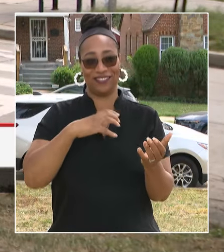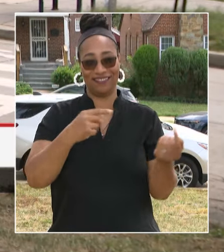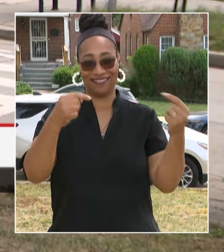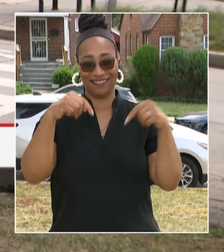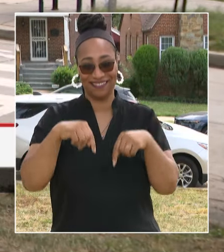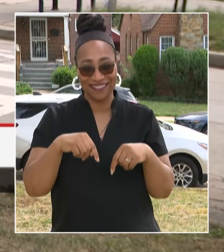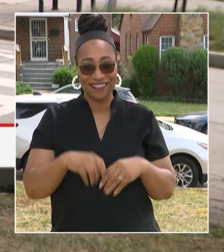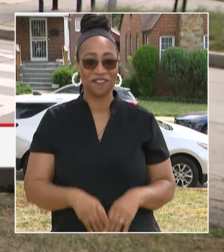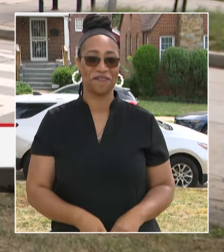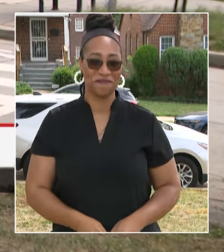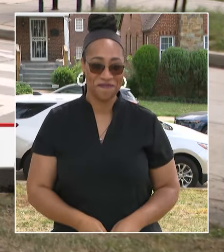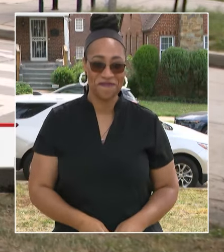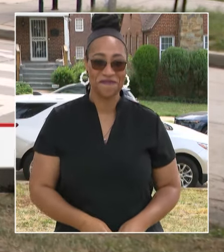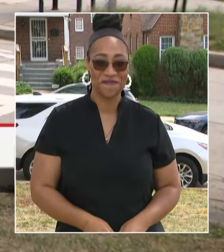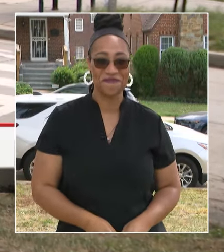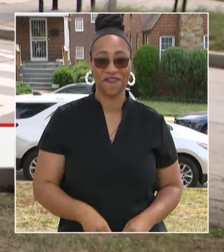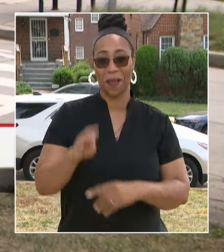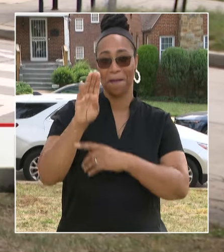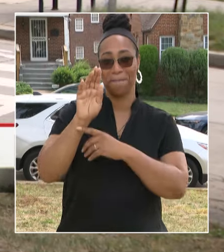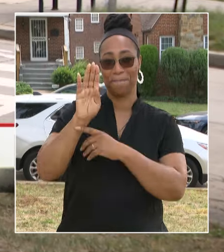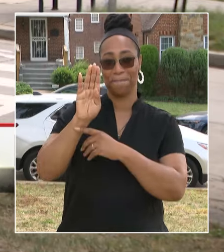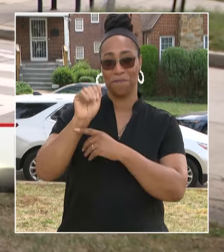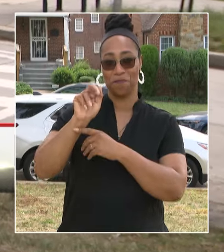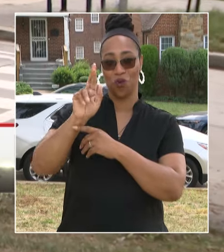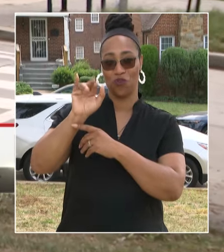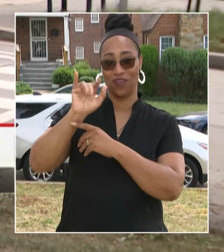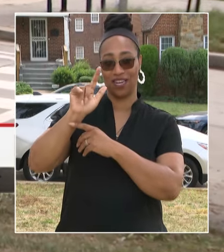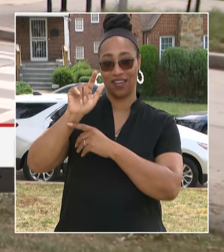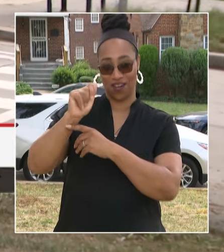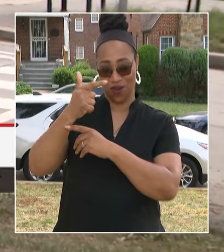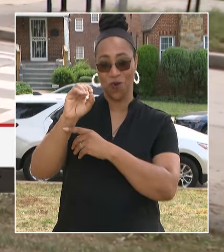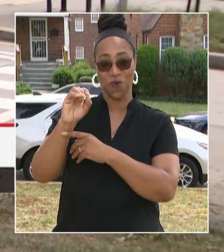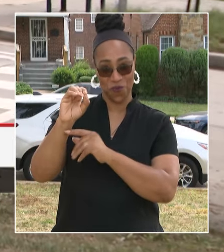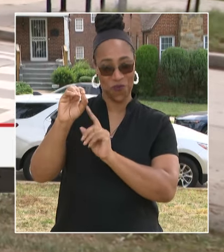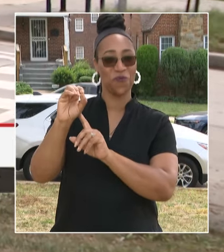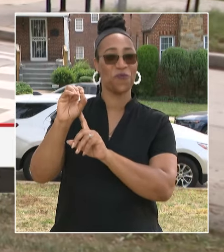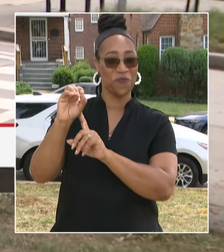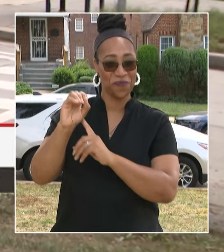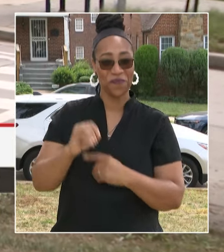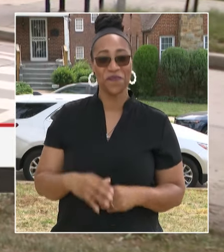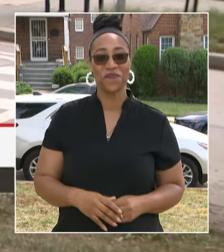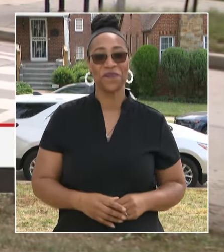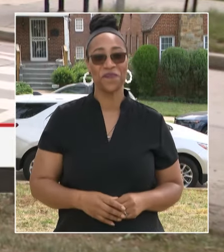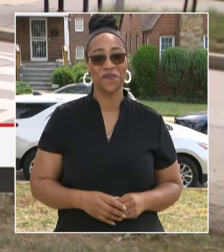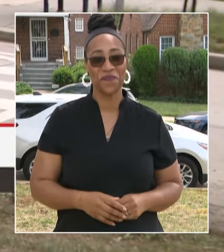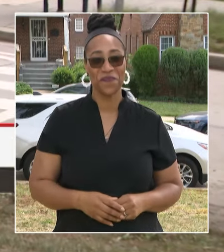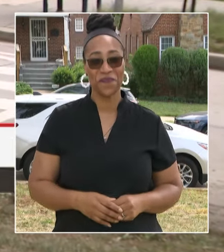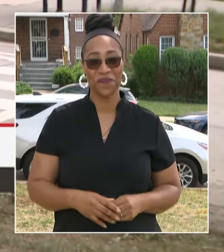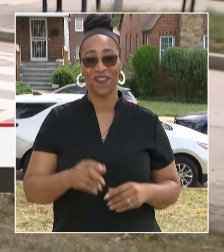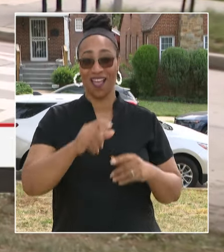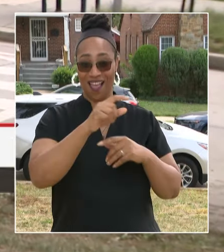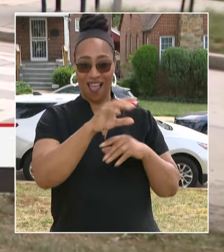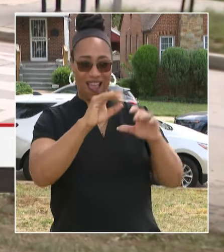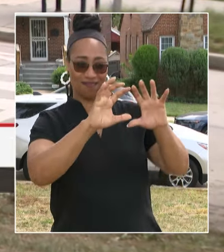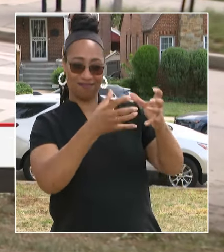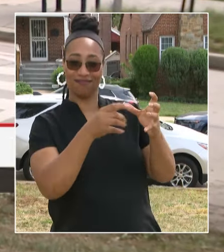sharing. In no particular order, we have Mayo Spaulding, Angeline Spaulding Flowers,